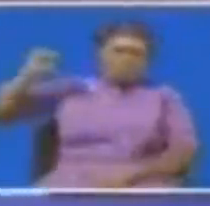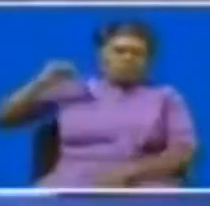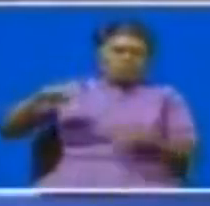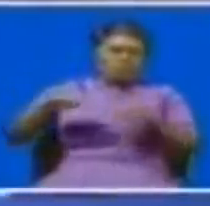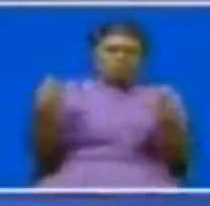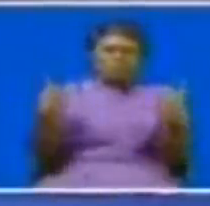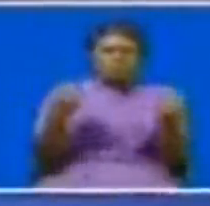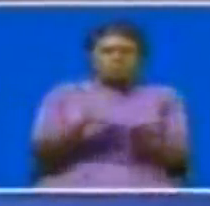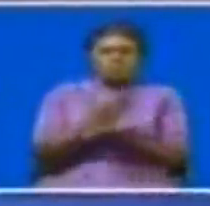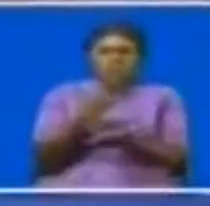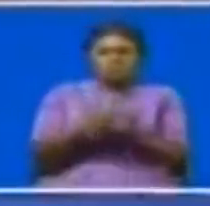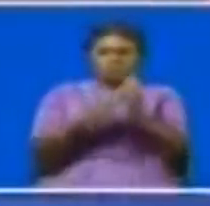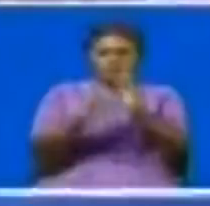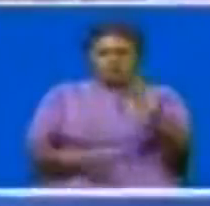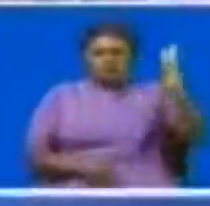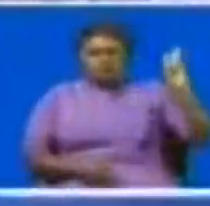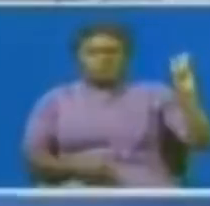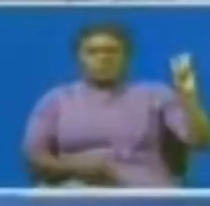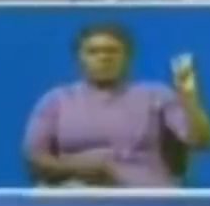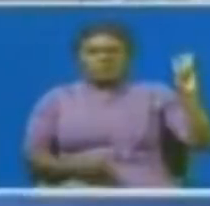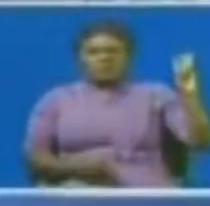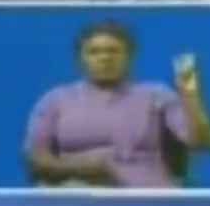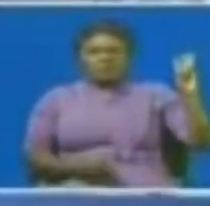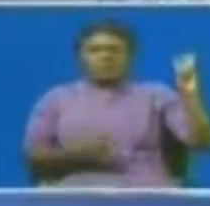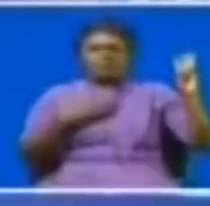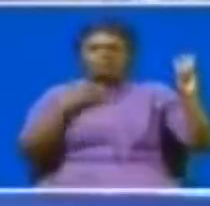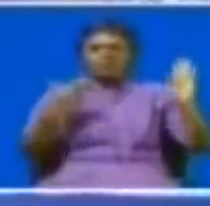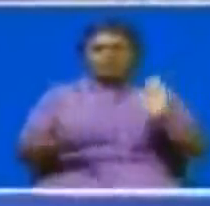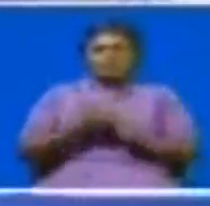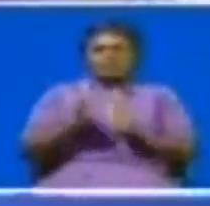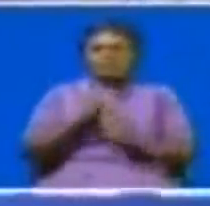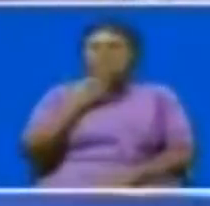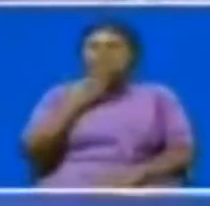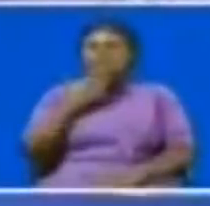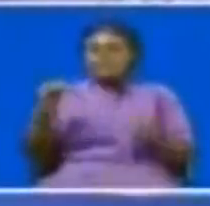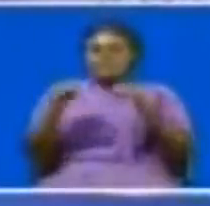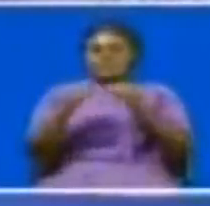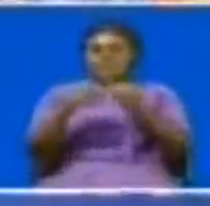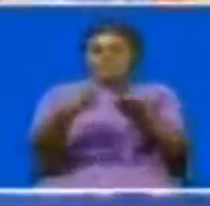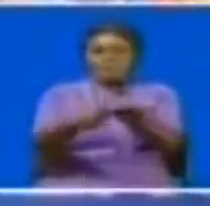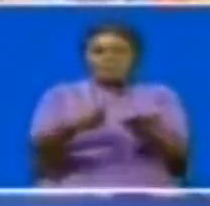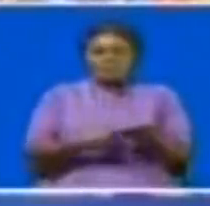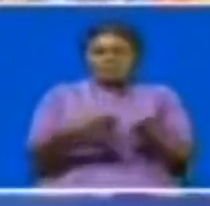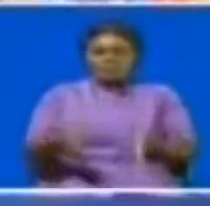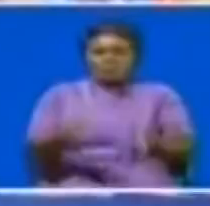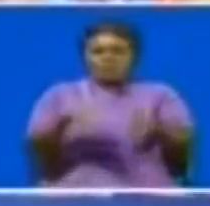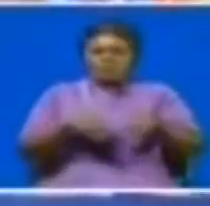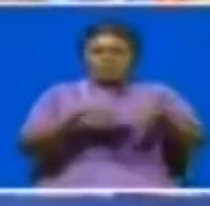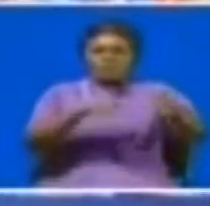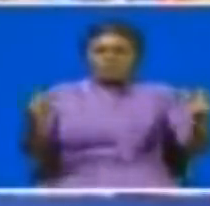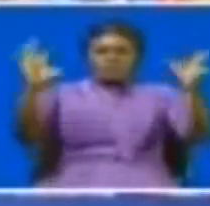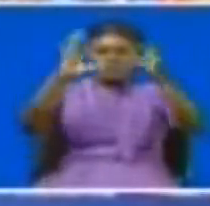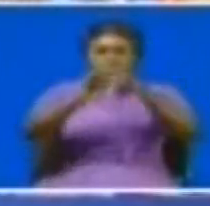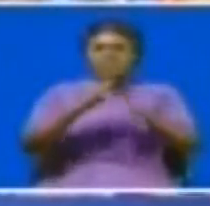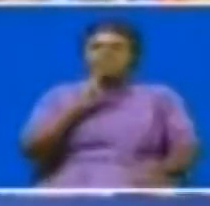political differences between leaders of Western region, craving for immediate Luhya leaders meeting to discuss the way forward in uniting